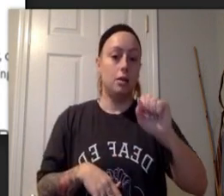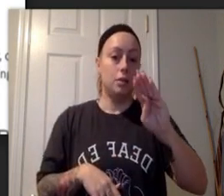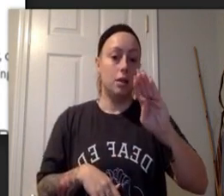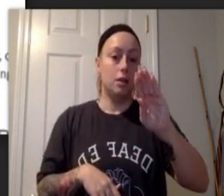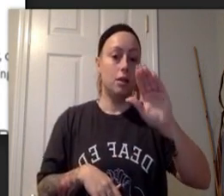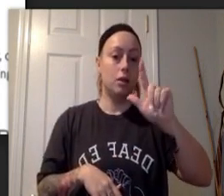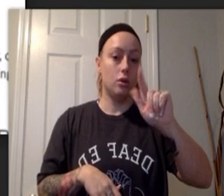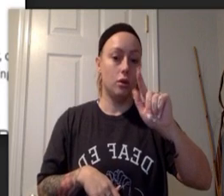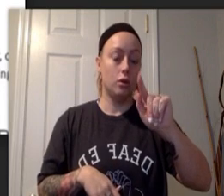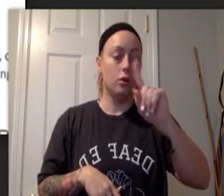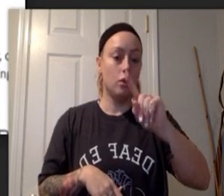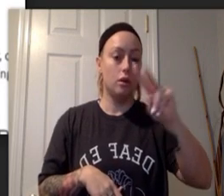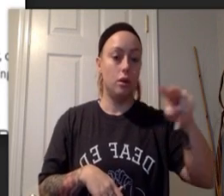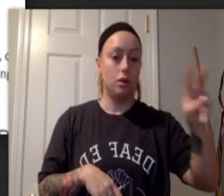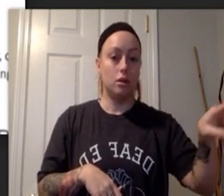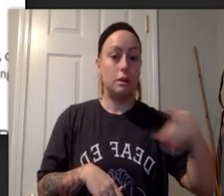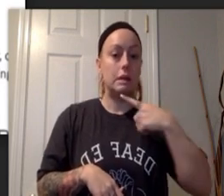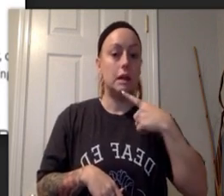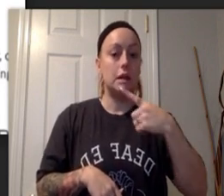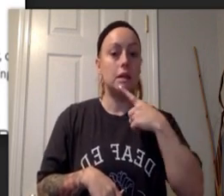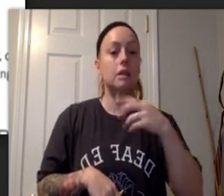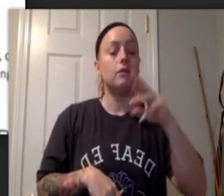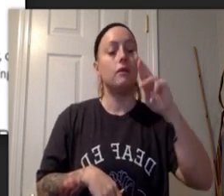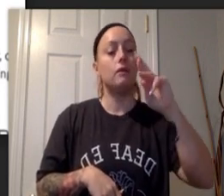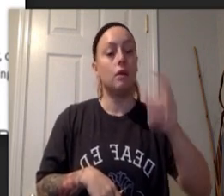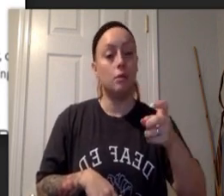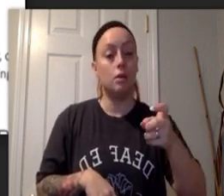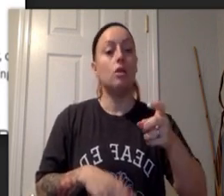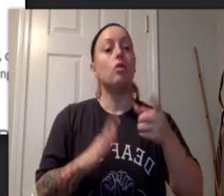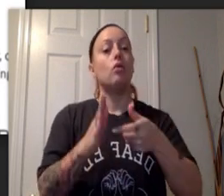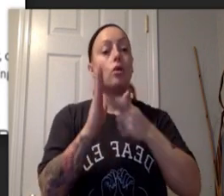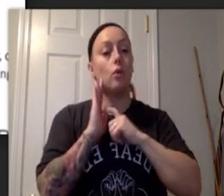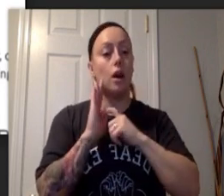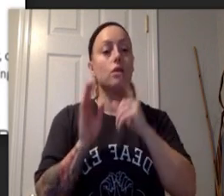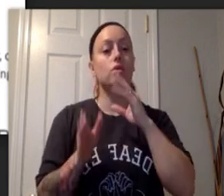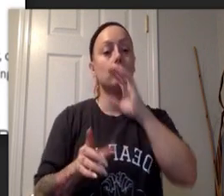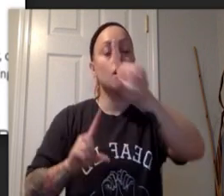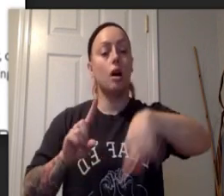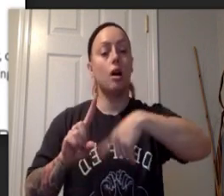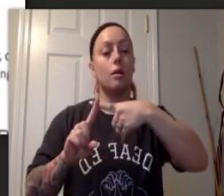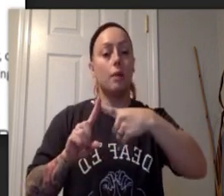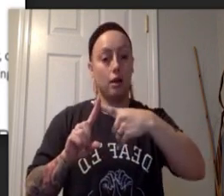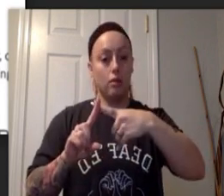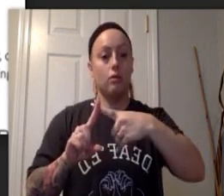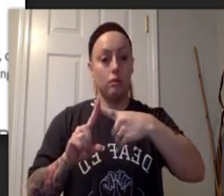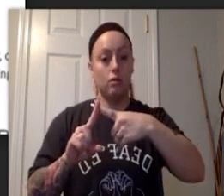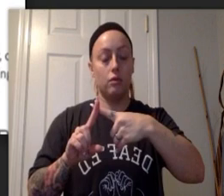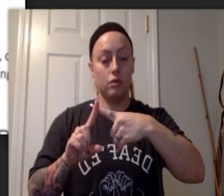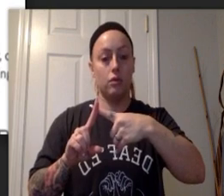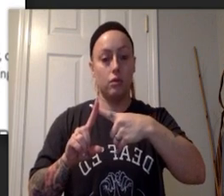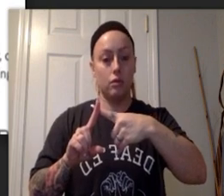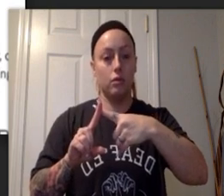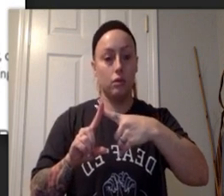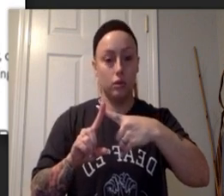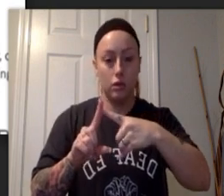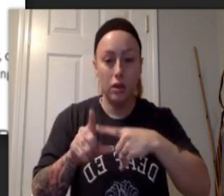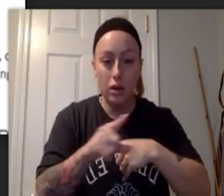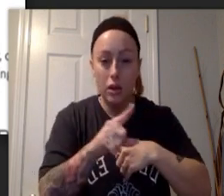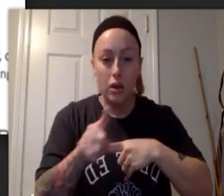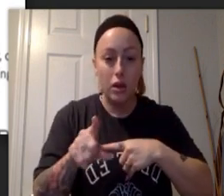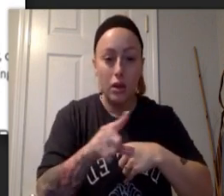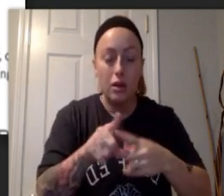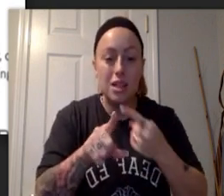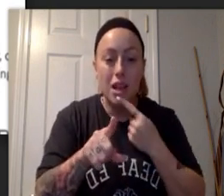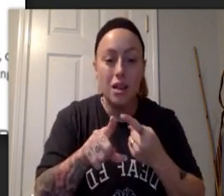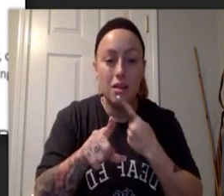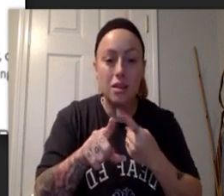pharmacists are required to talk about naloxone or prescribe naloxone to people getting, that says opioids or benzo co-prescription. I know there is a